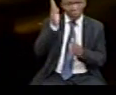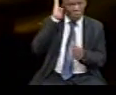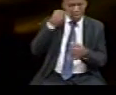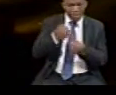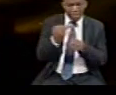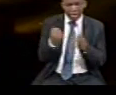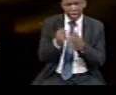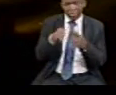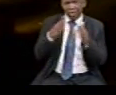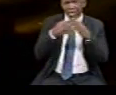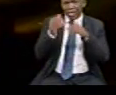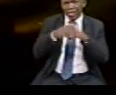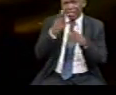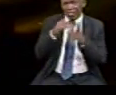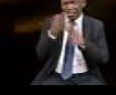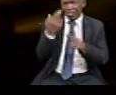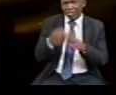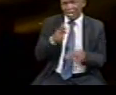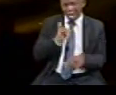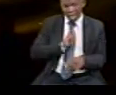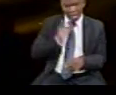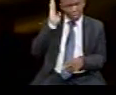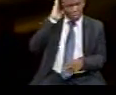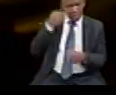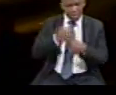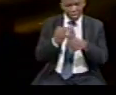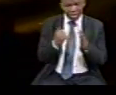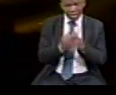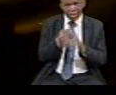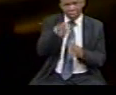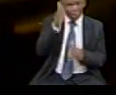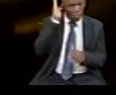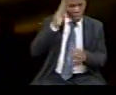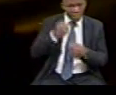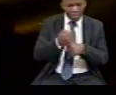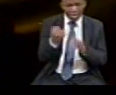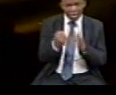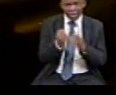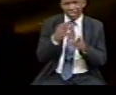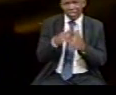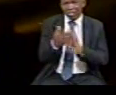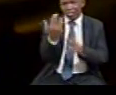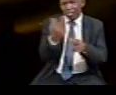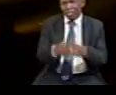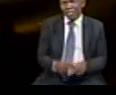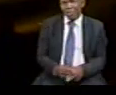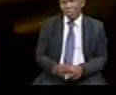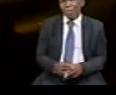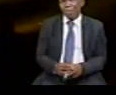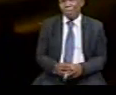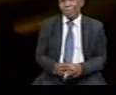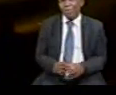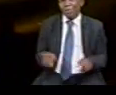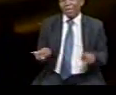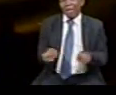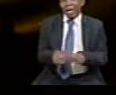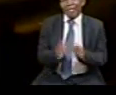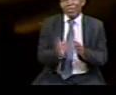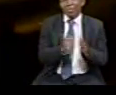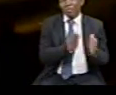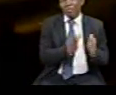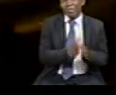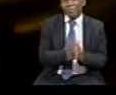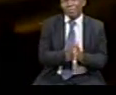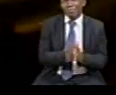get there, and you will get there in Jesus' name. If we keep at the back of our mind that the Lord is coming and he can come at any time, you